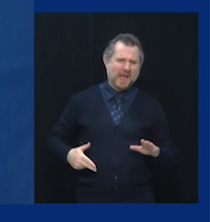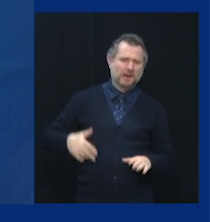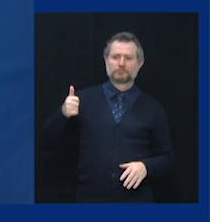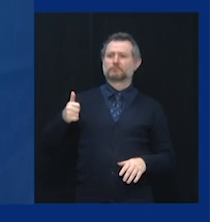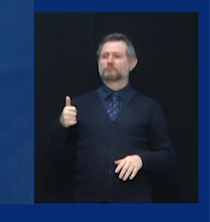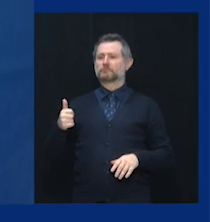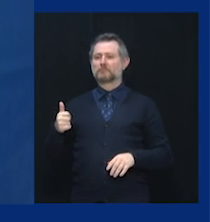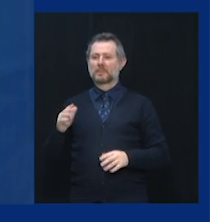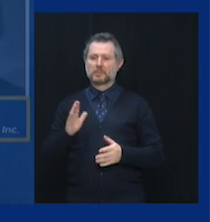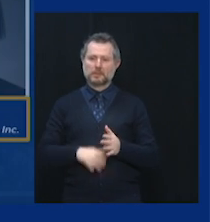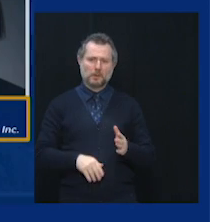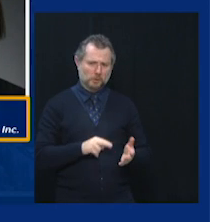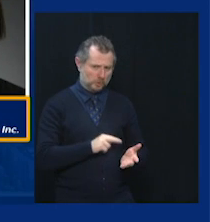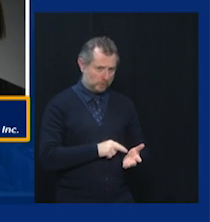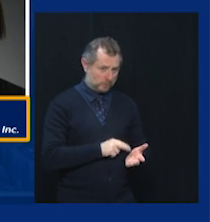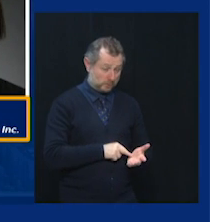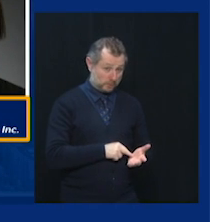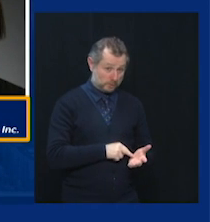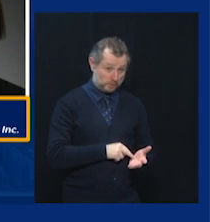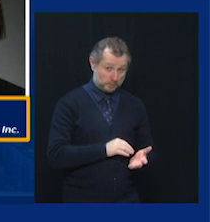and doctors.